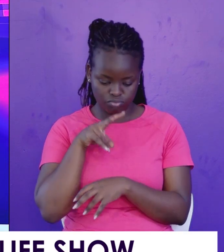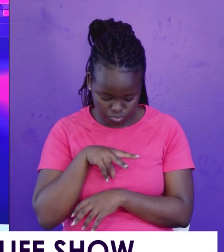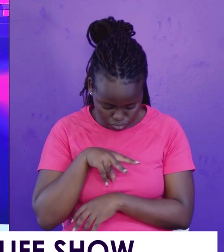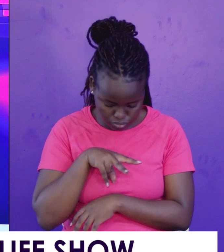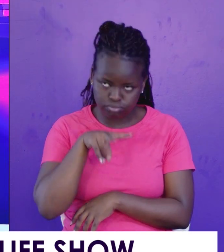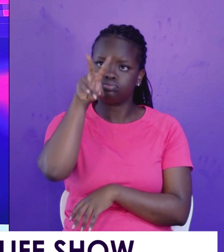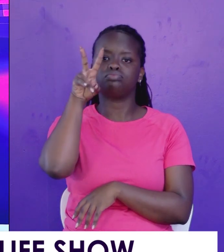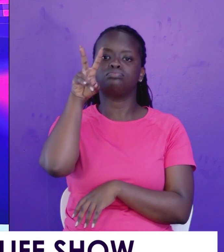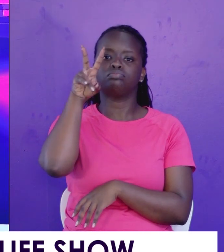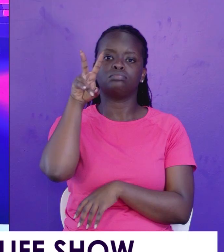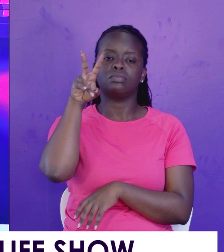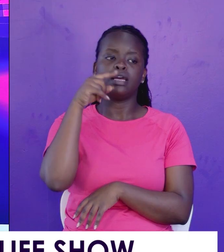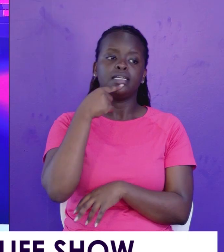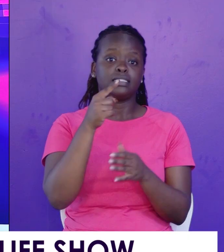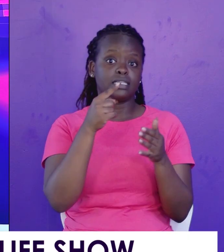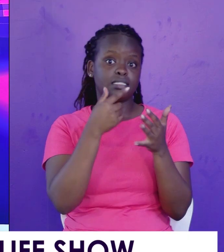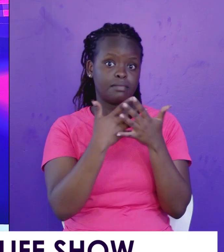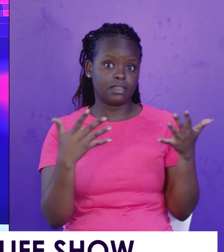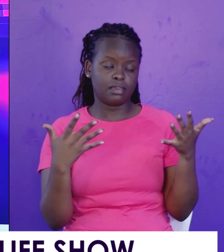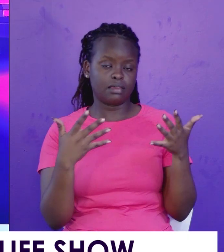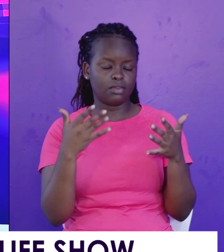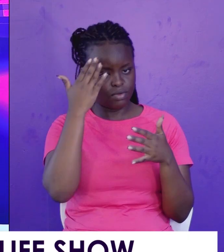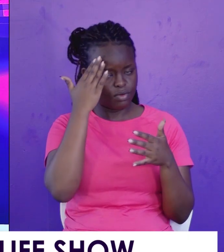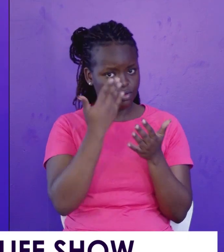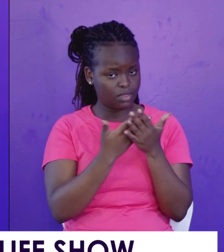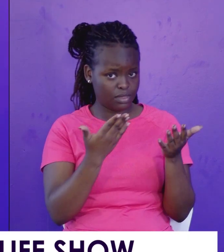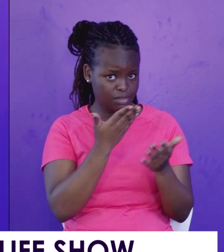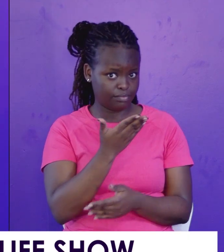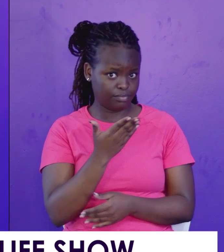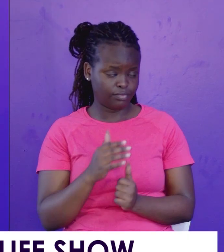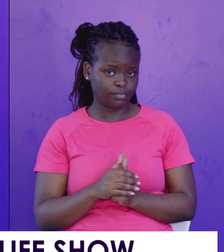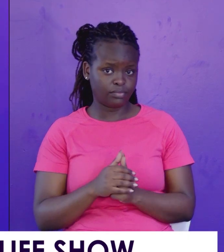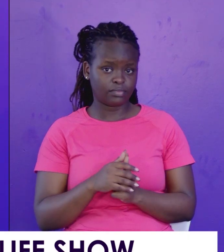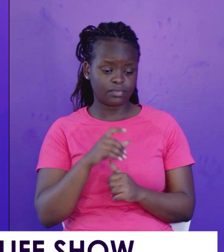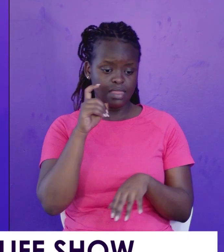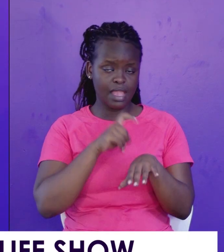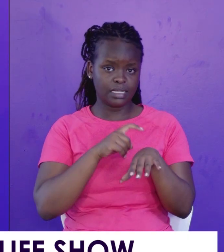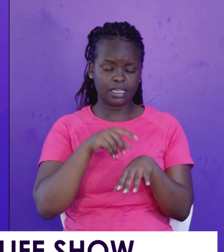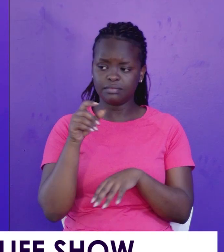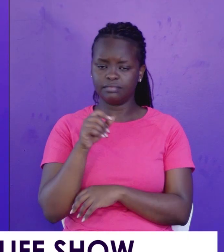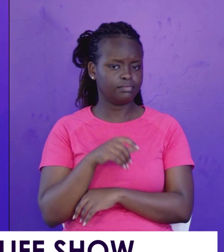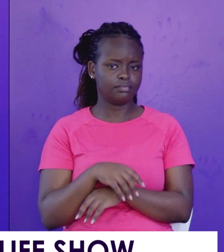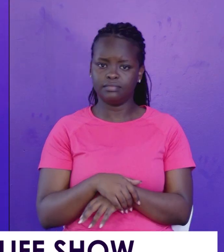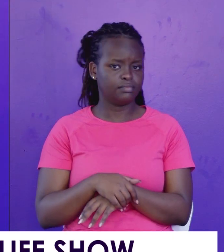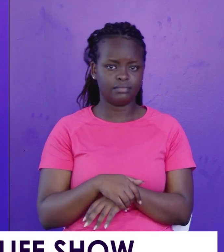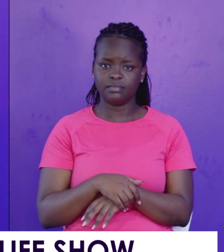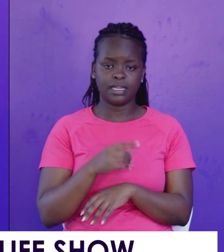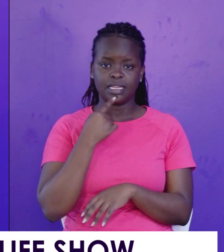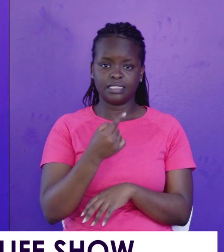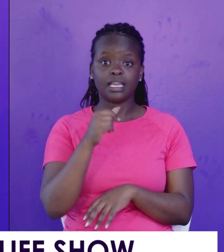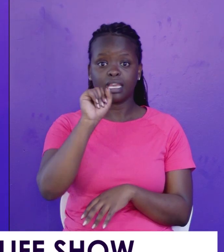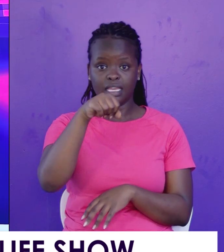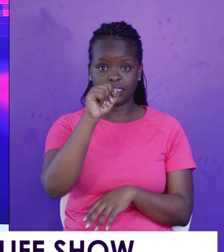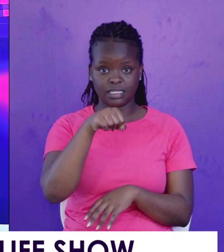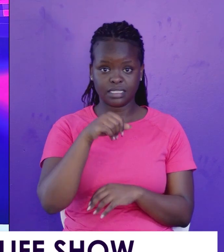means actually you're saying no. Yeah. You know those things. There are places like that, and when you shake right and left, you're saying yes. Yes. So